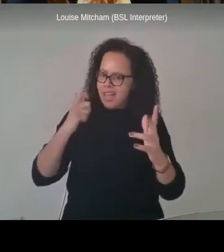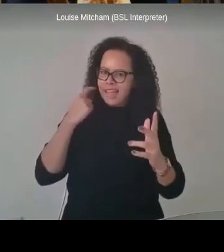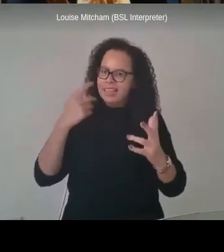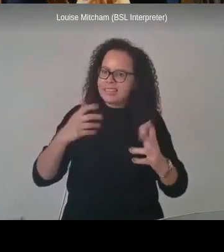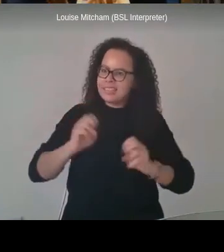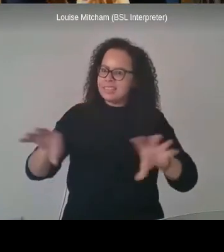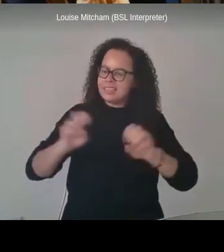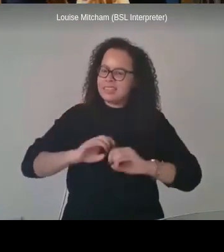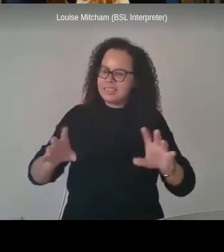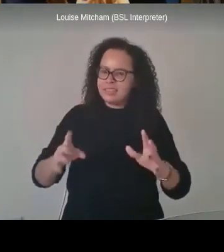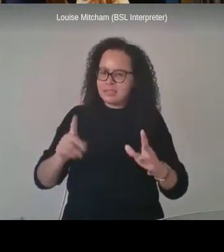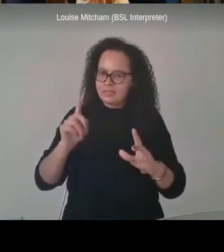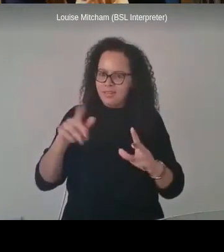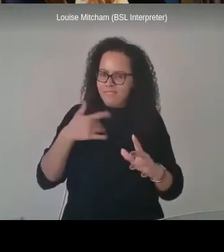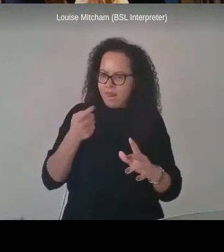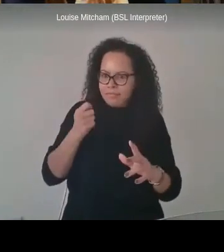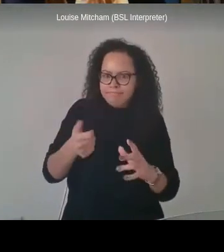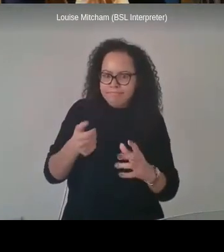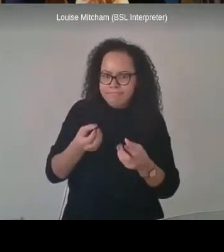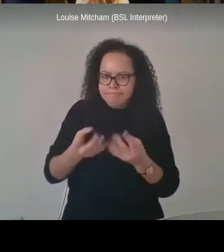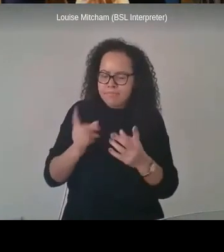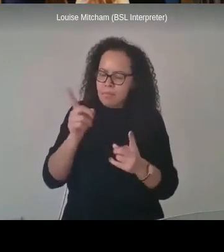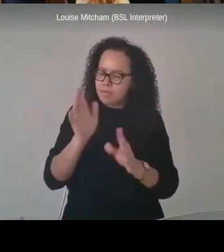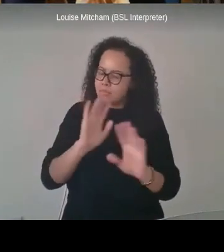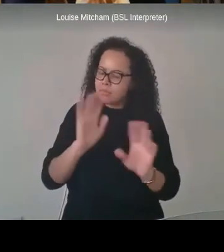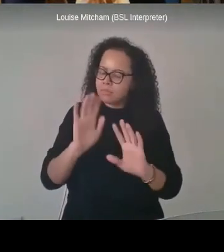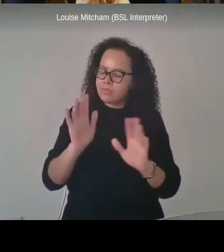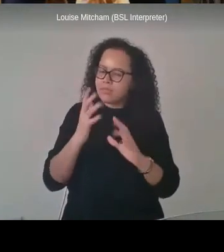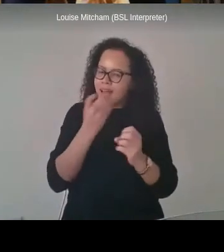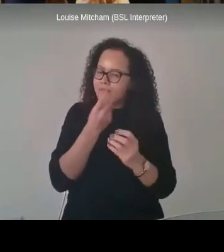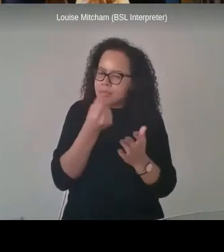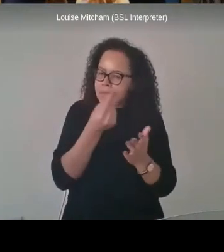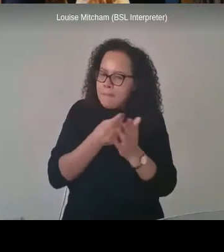model, I think, needs to be challenged, because that's not always the case.